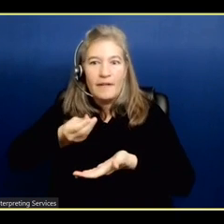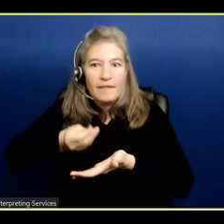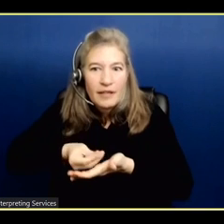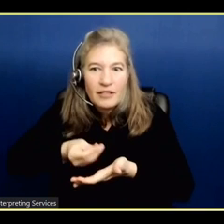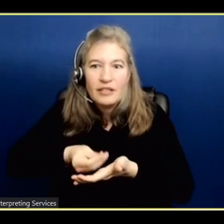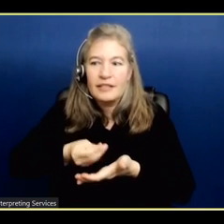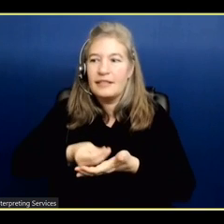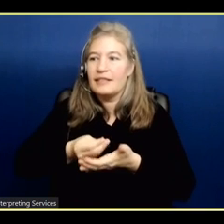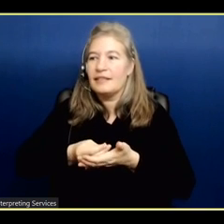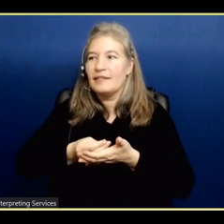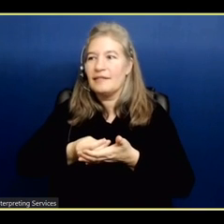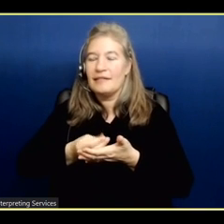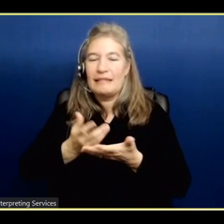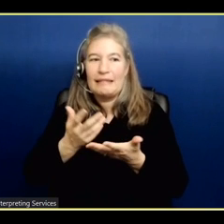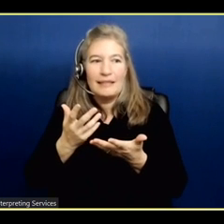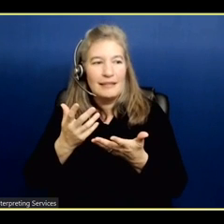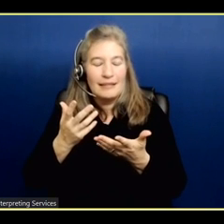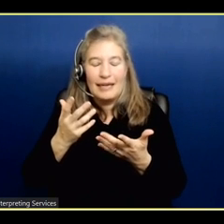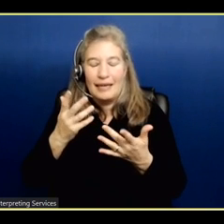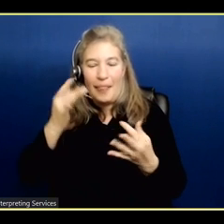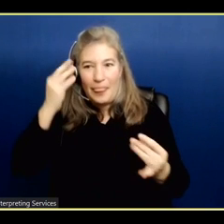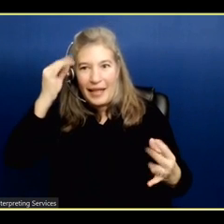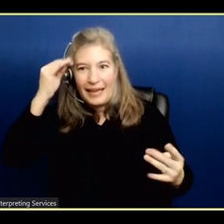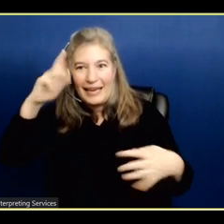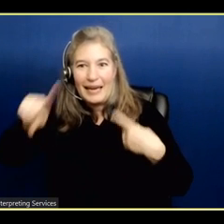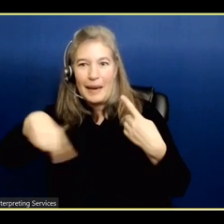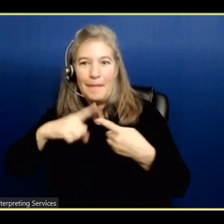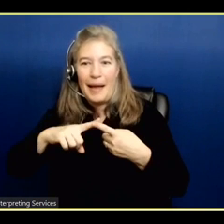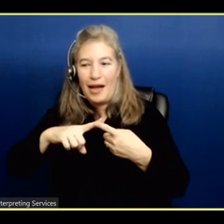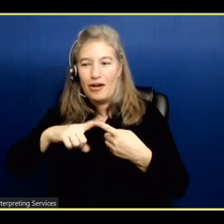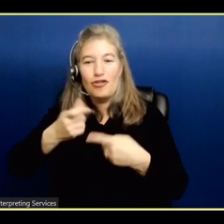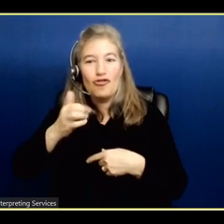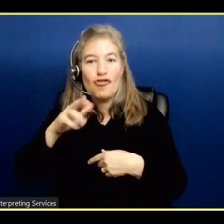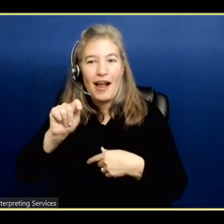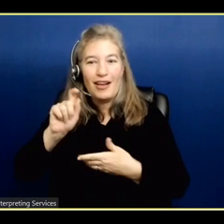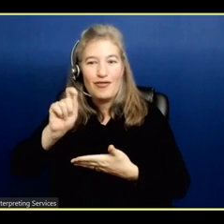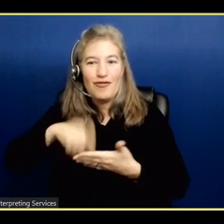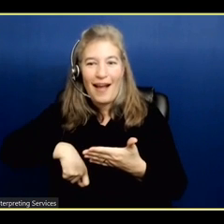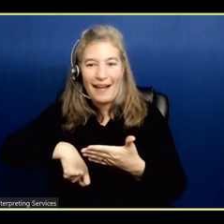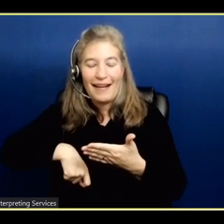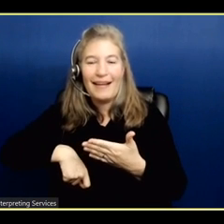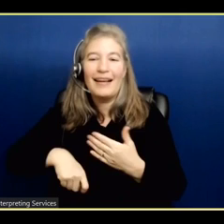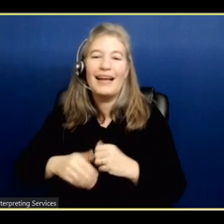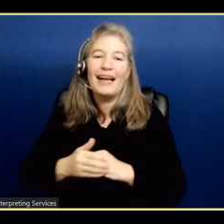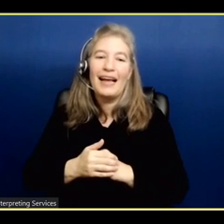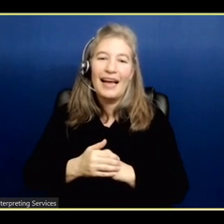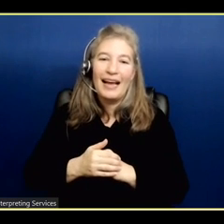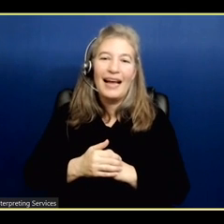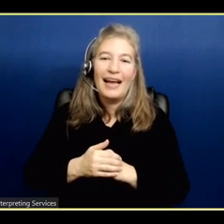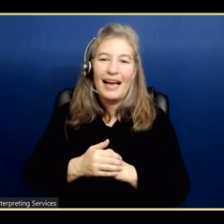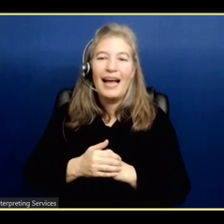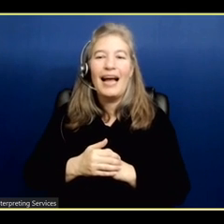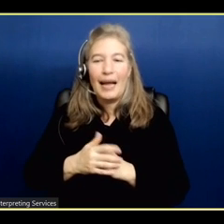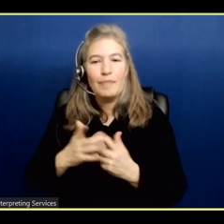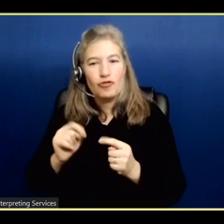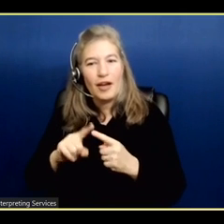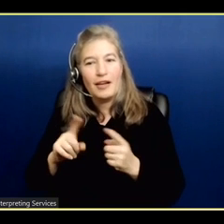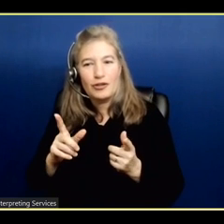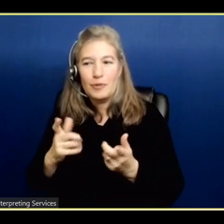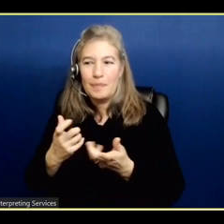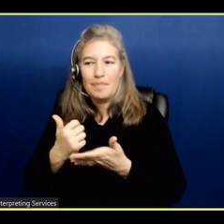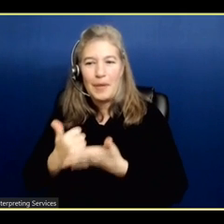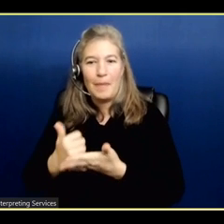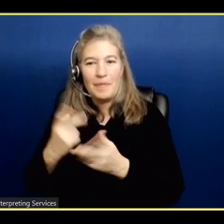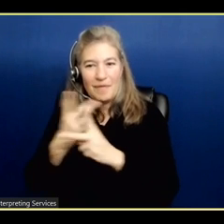moment. And as the crisis heightened, this work highlighted for me as an arts funder with Black Art